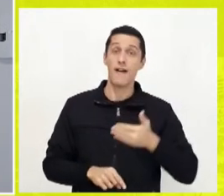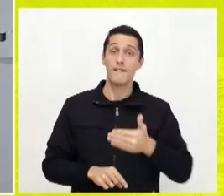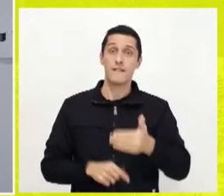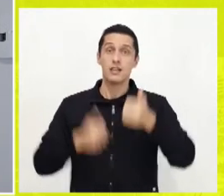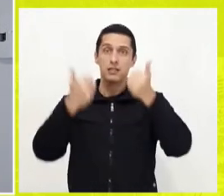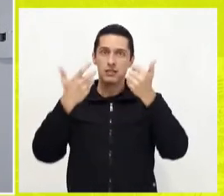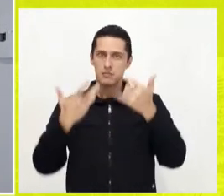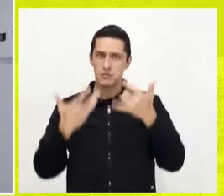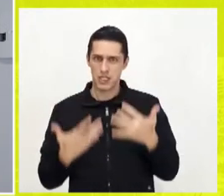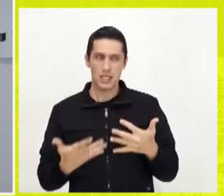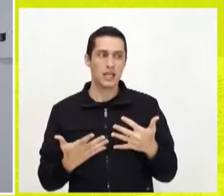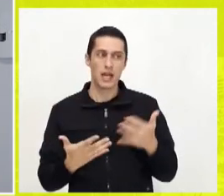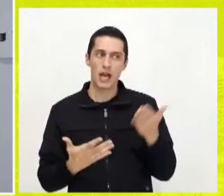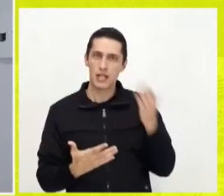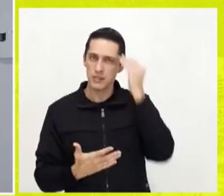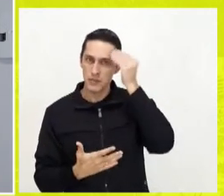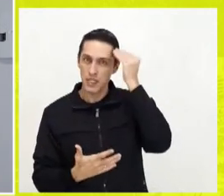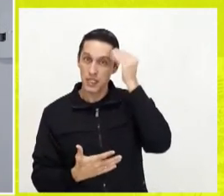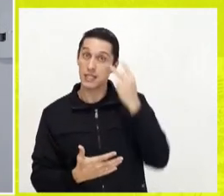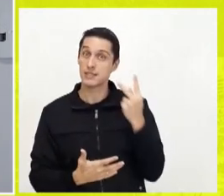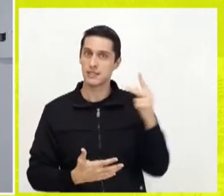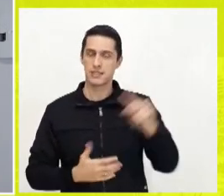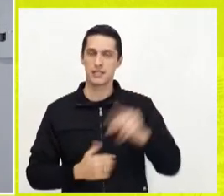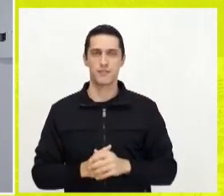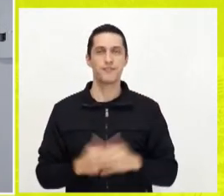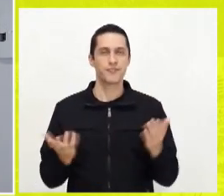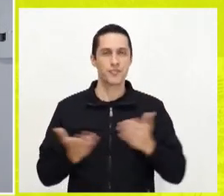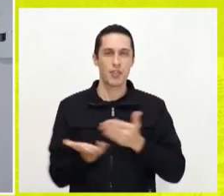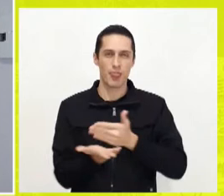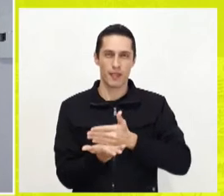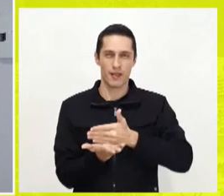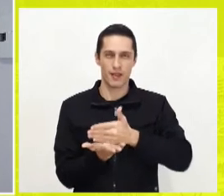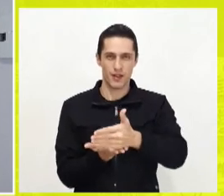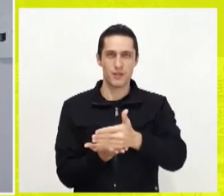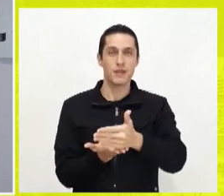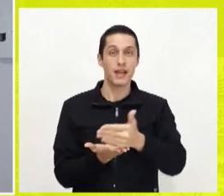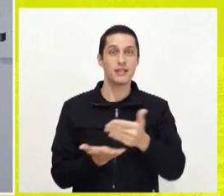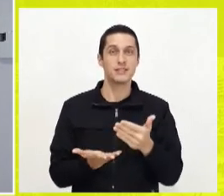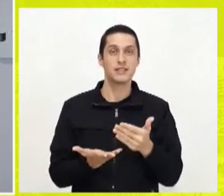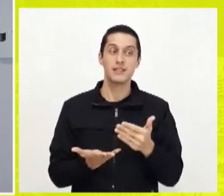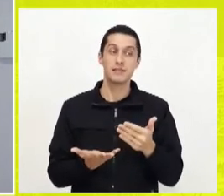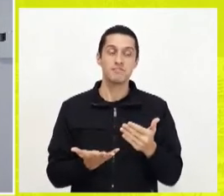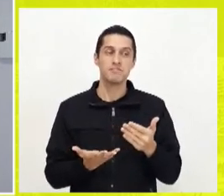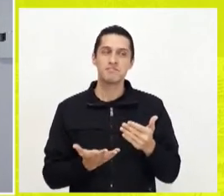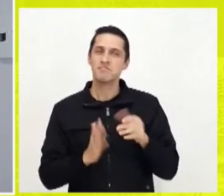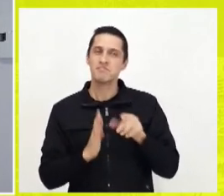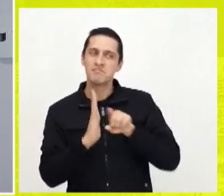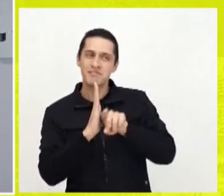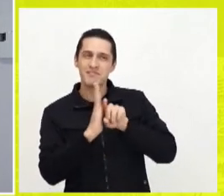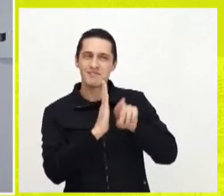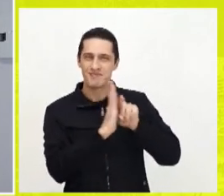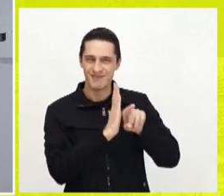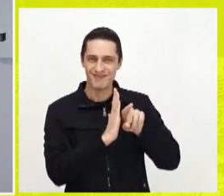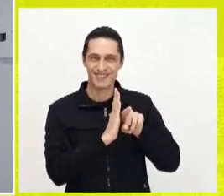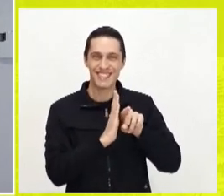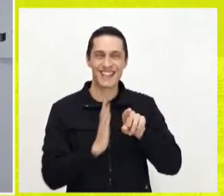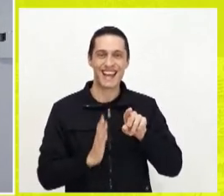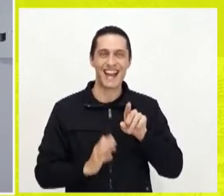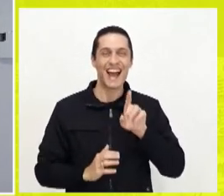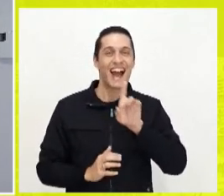talk about ab civic i want to start with a round so that each one of